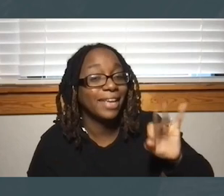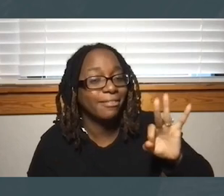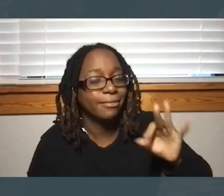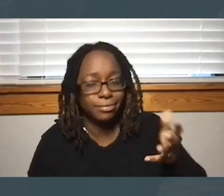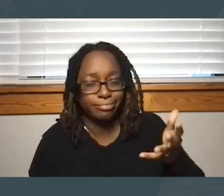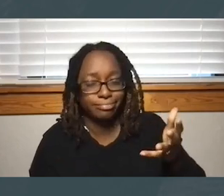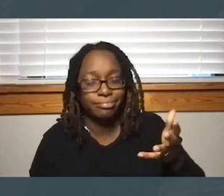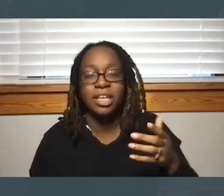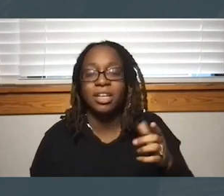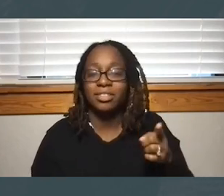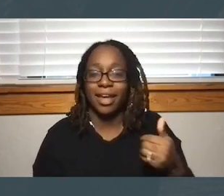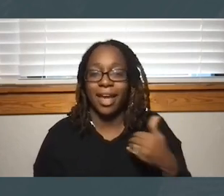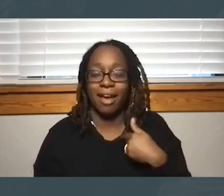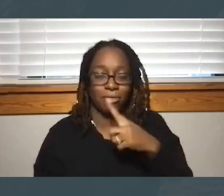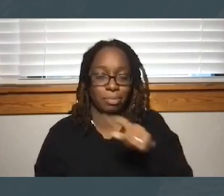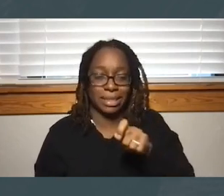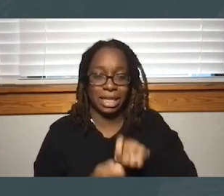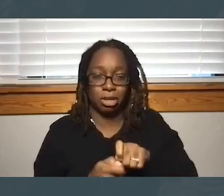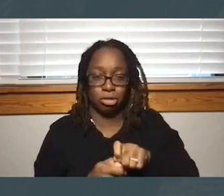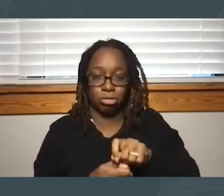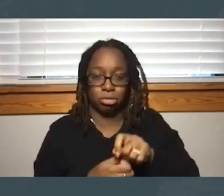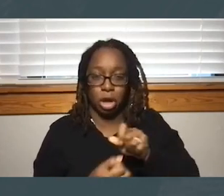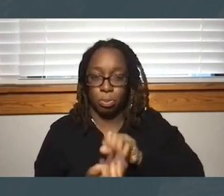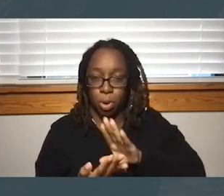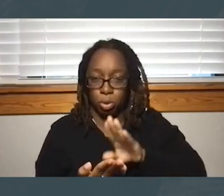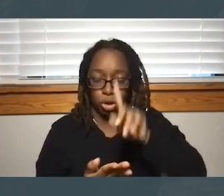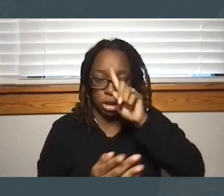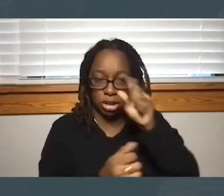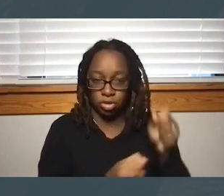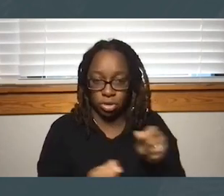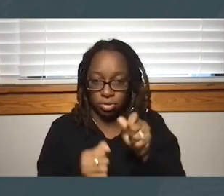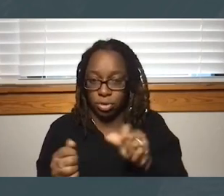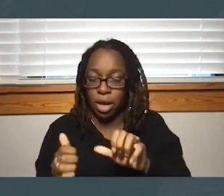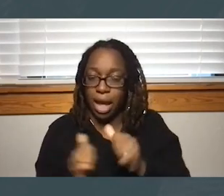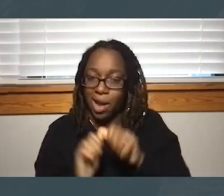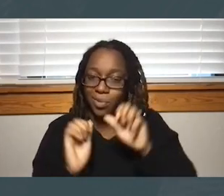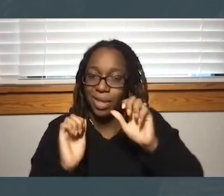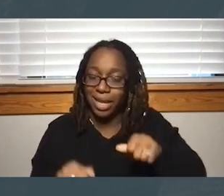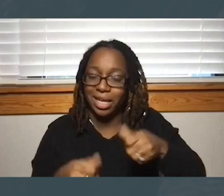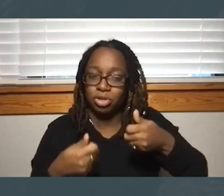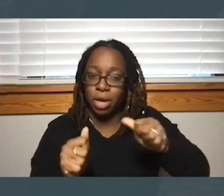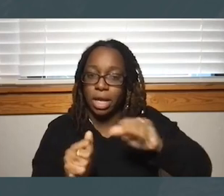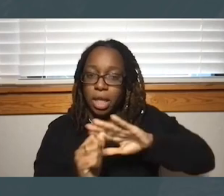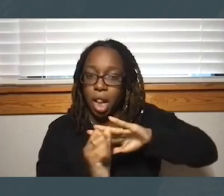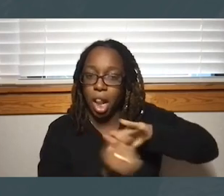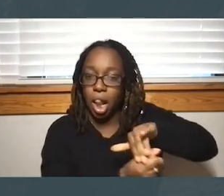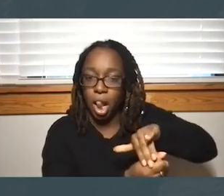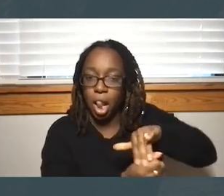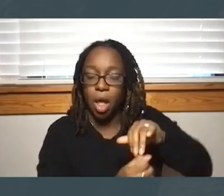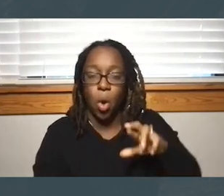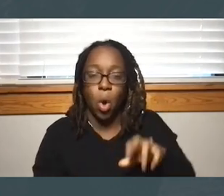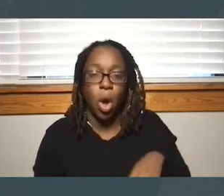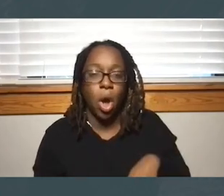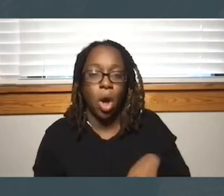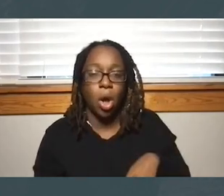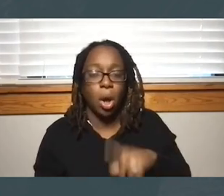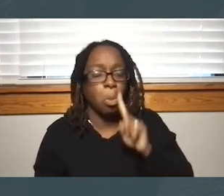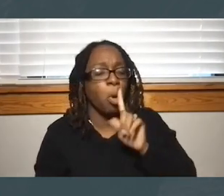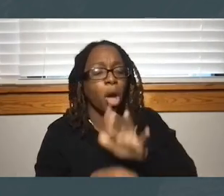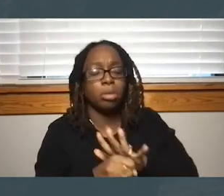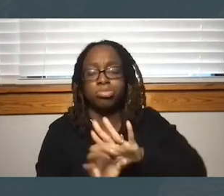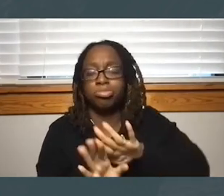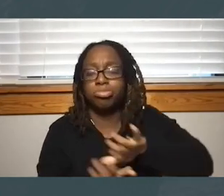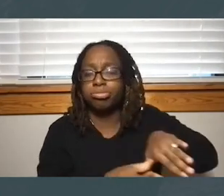there are these strategies of disavowal that are very, you know, kind of useful for